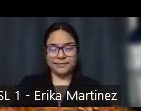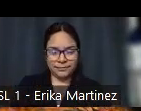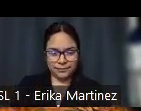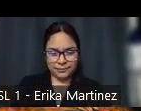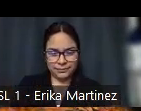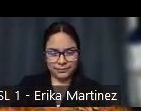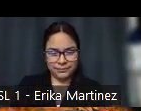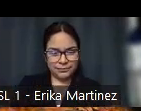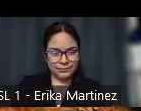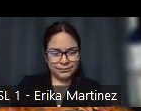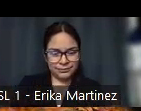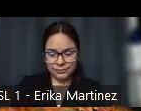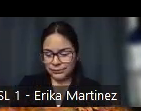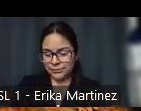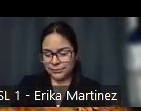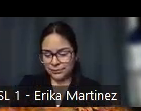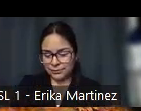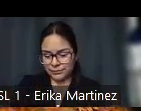Regina, I'd like to take that if I may.